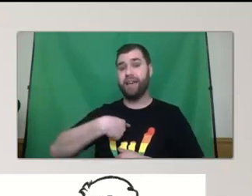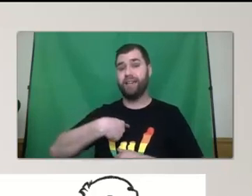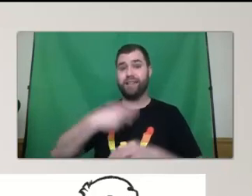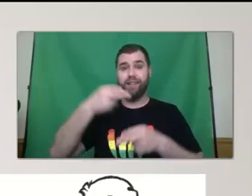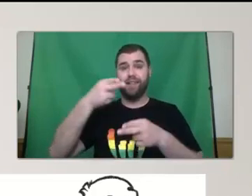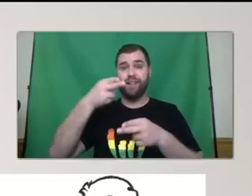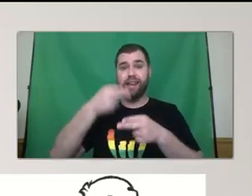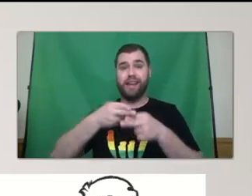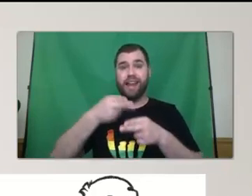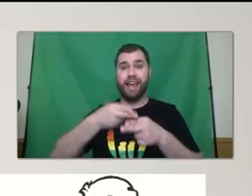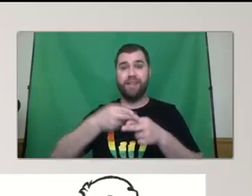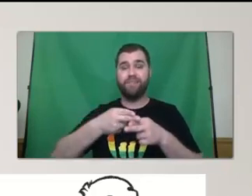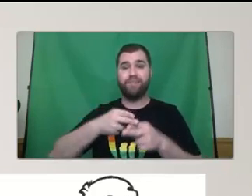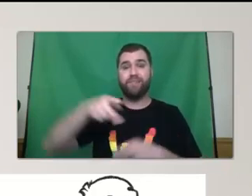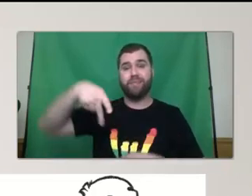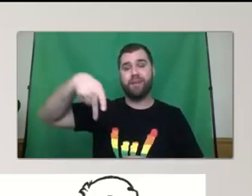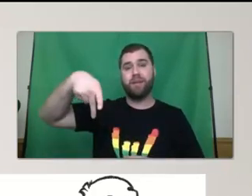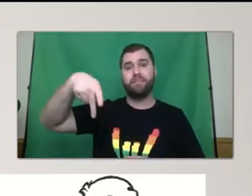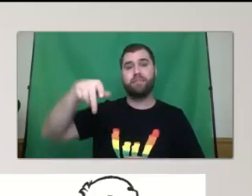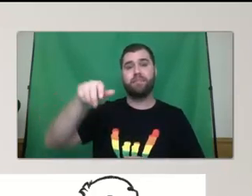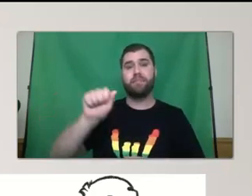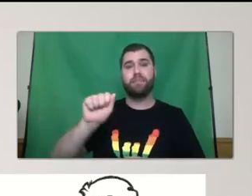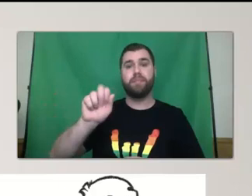I, name,